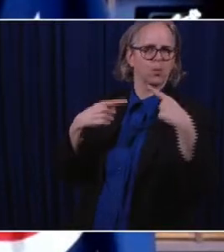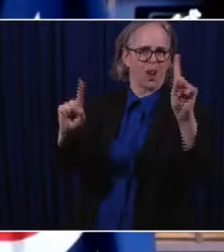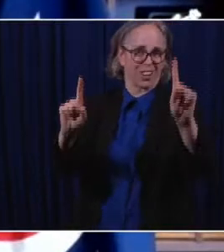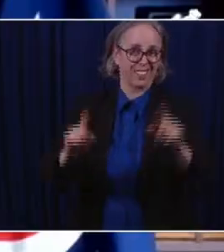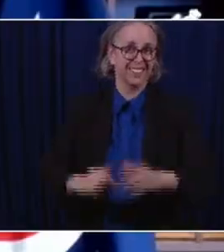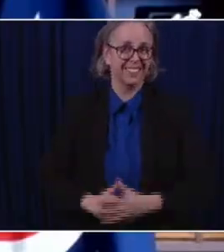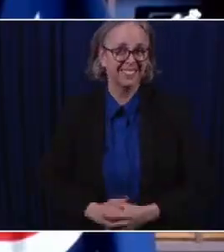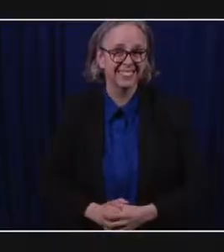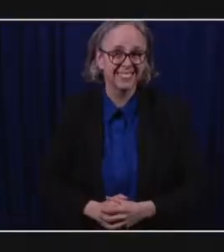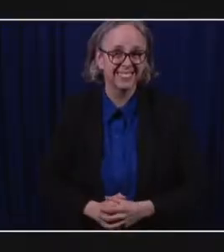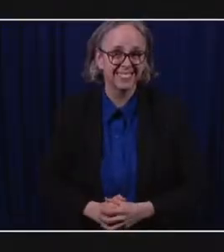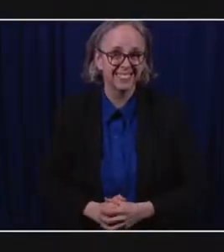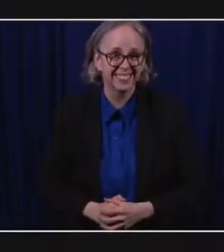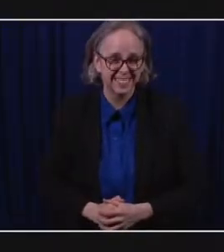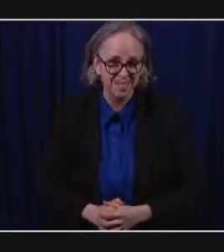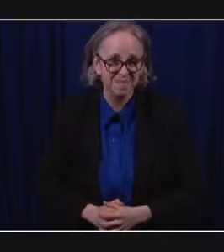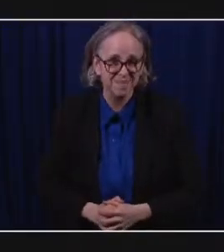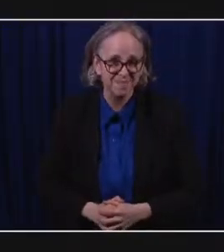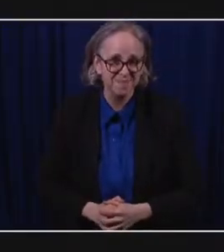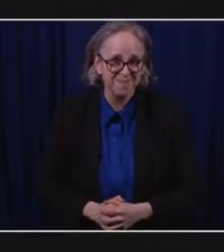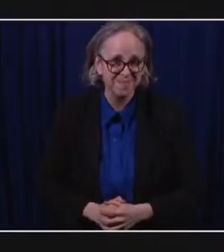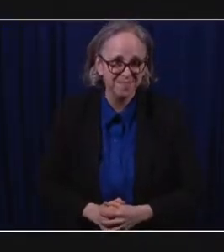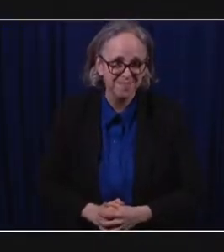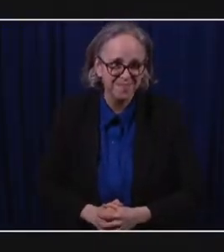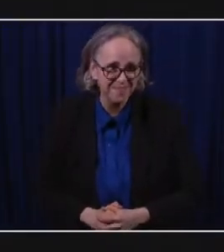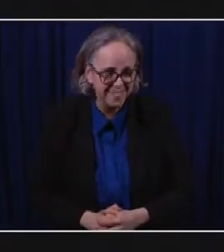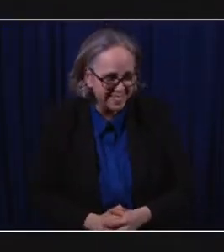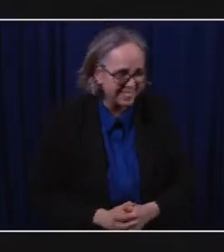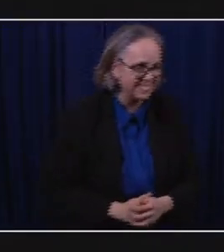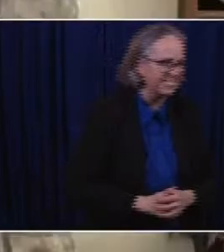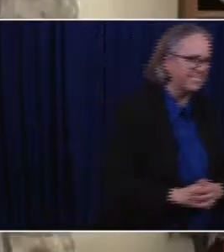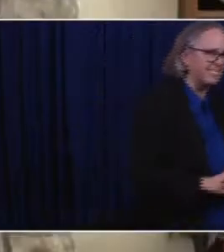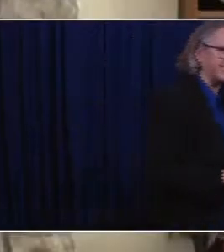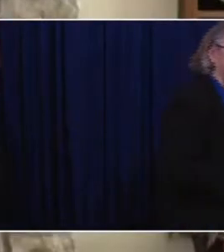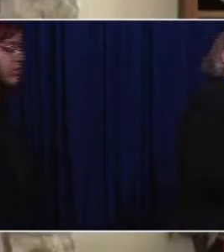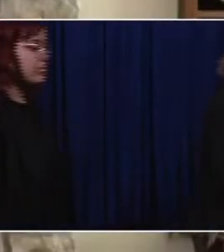Next question is from Randy Ludlow at the Columbus Dispatch. Hey, Randy.